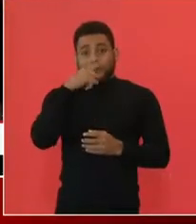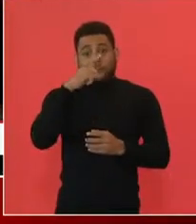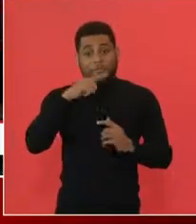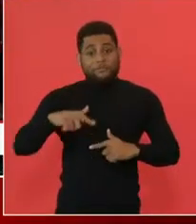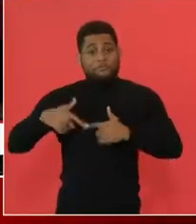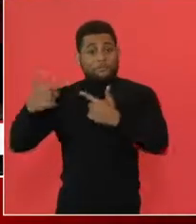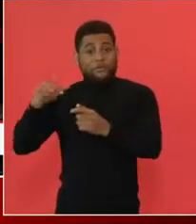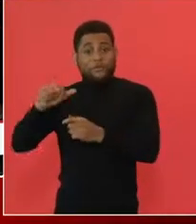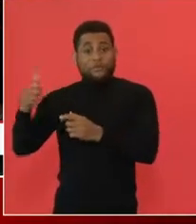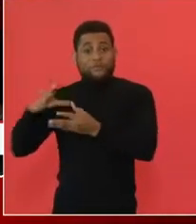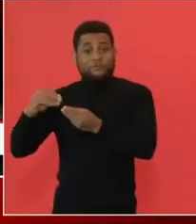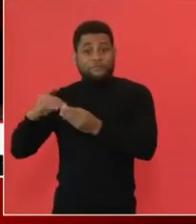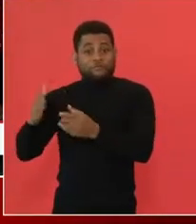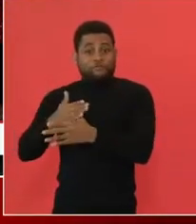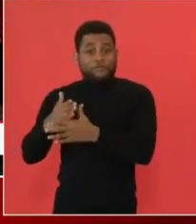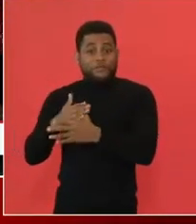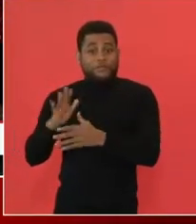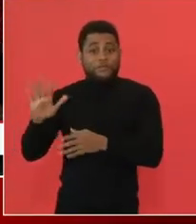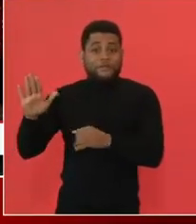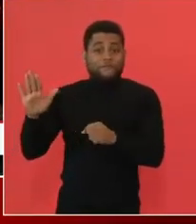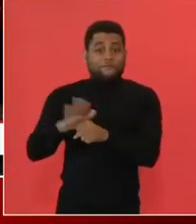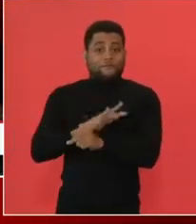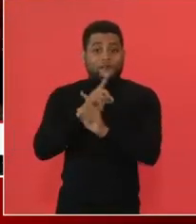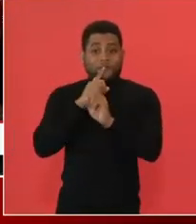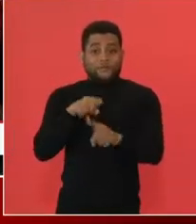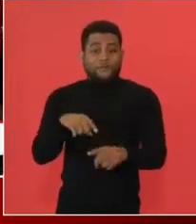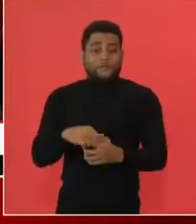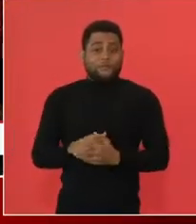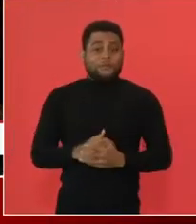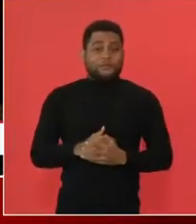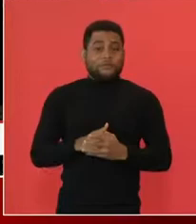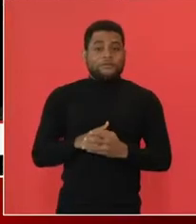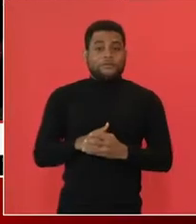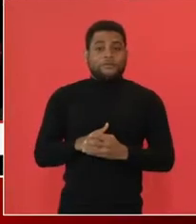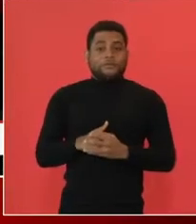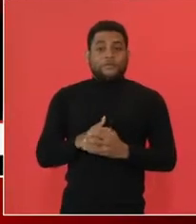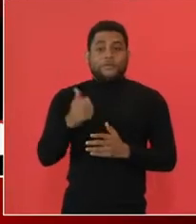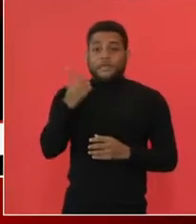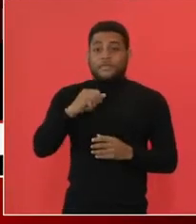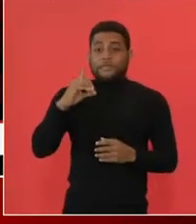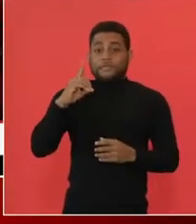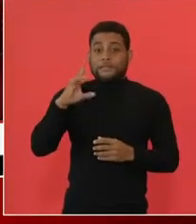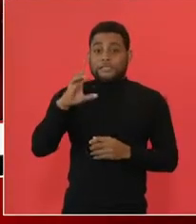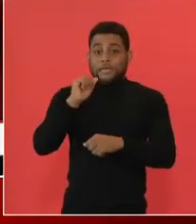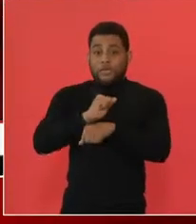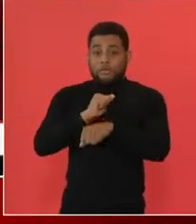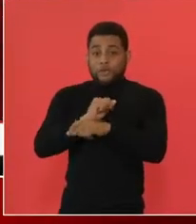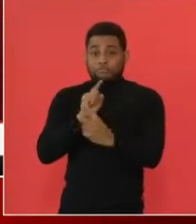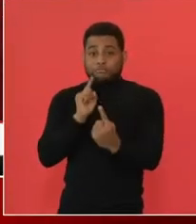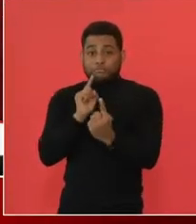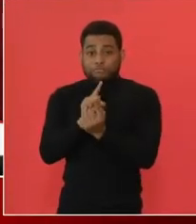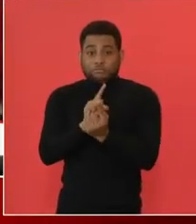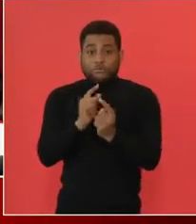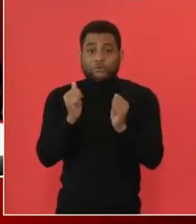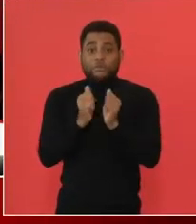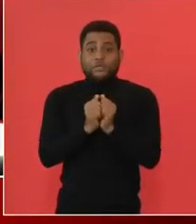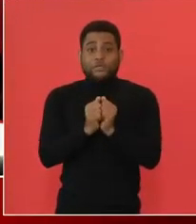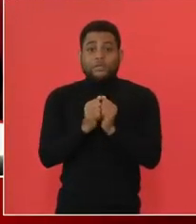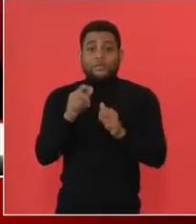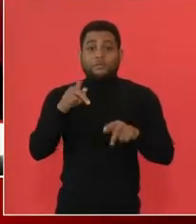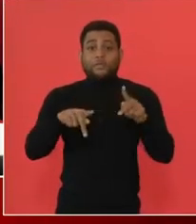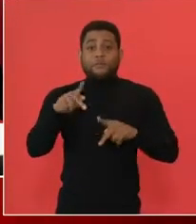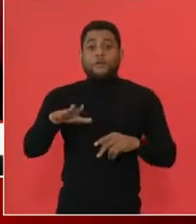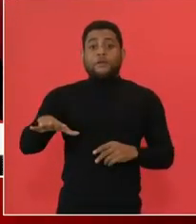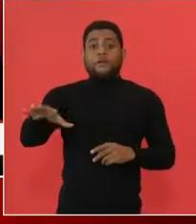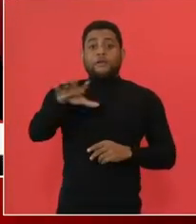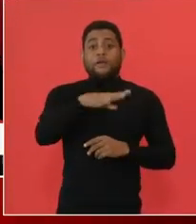Thank you, Mayor. Yes, Mark. So any DC employee who's interacting with a member of the public at a close proximity outside is required to